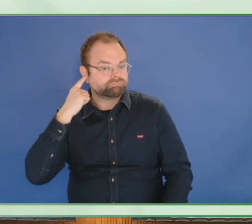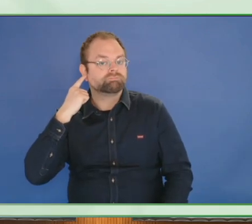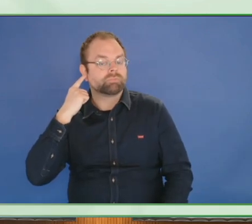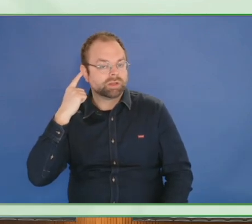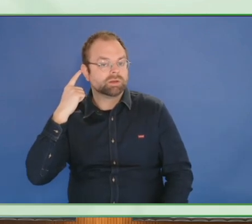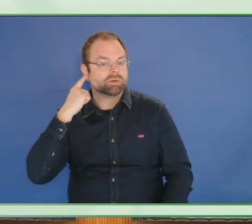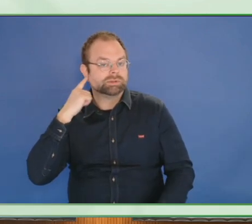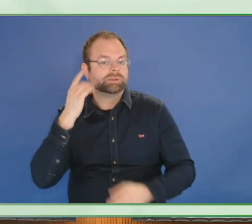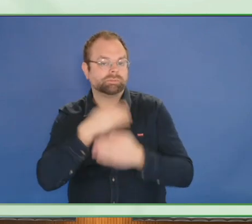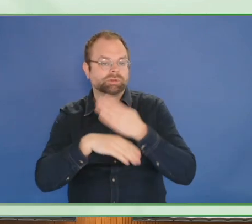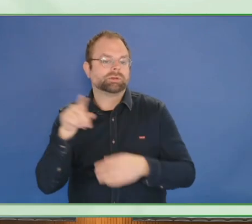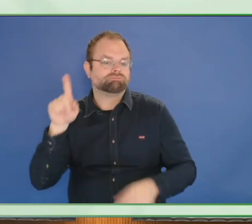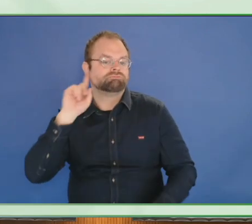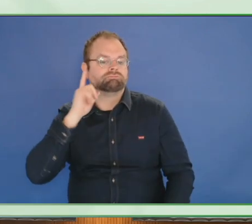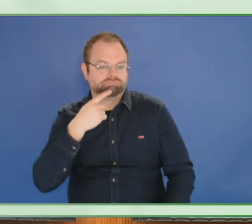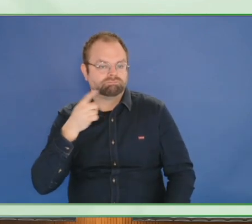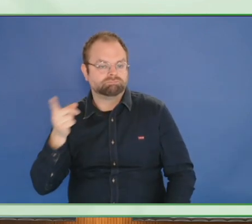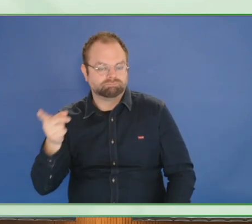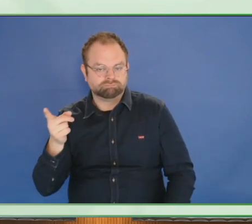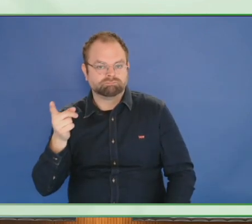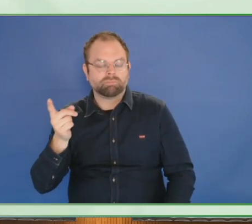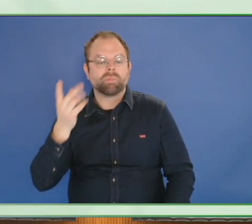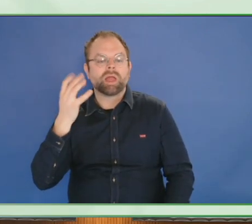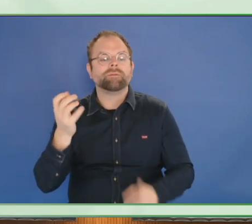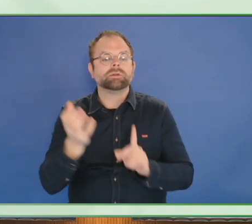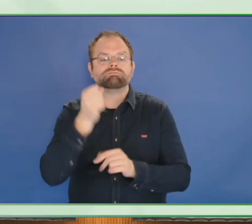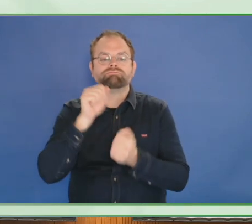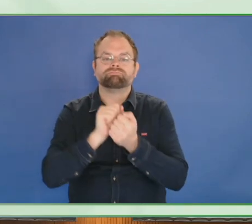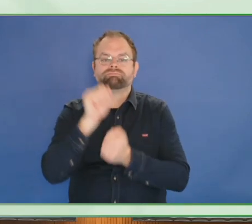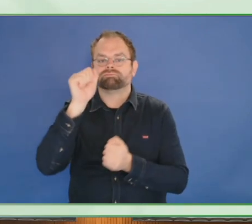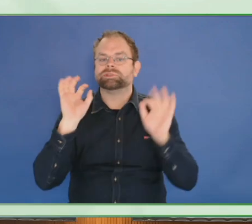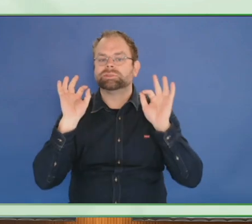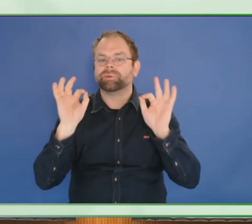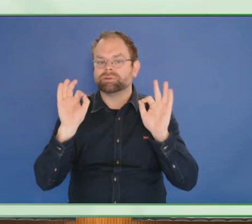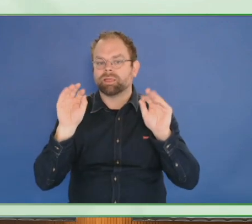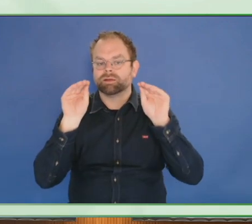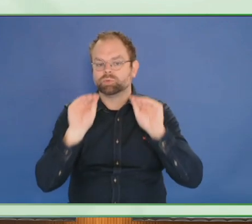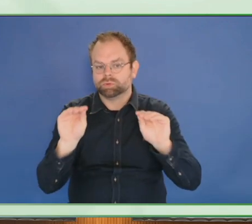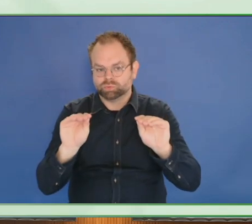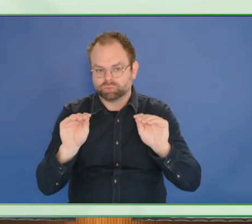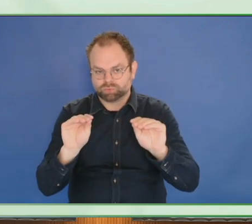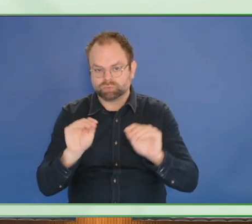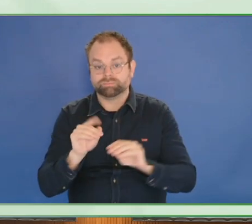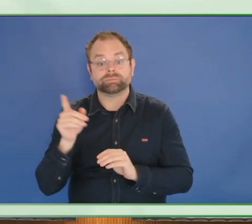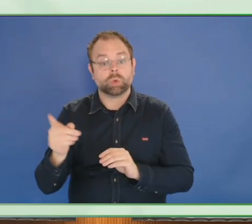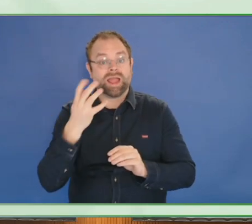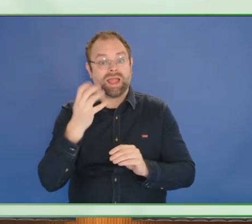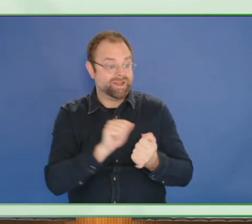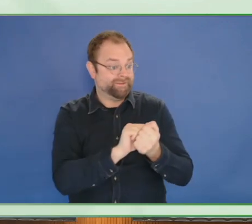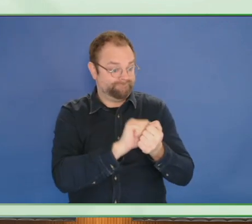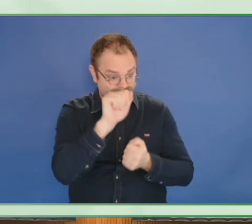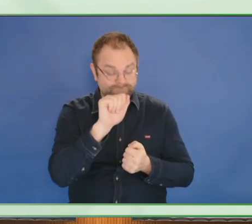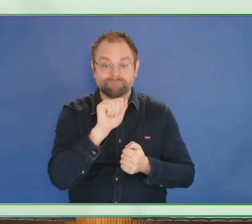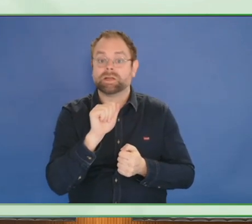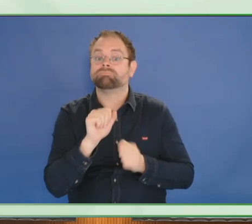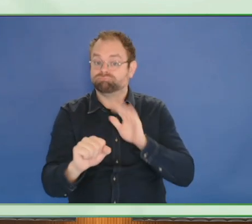faced societal bullying. But with the support of her family,